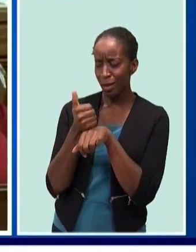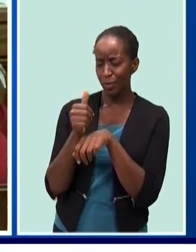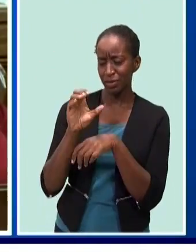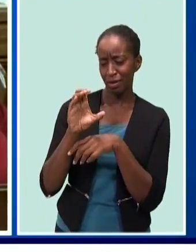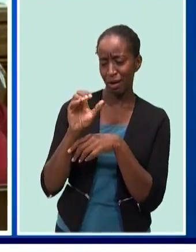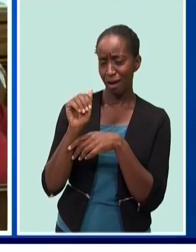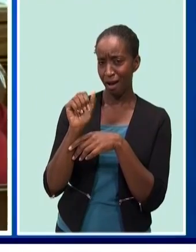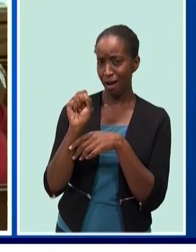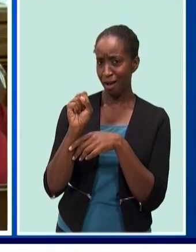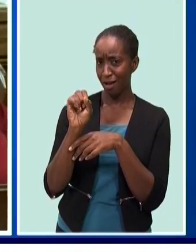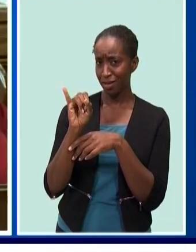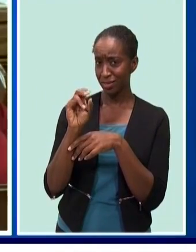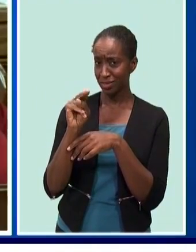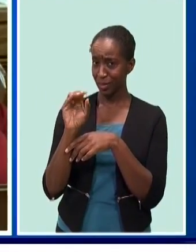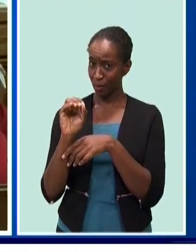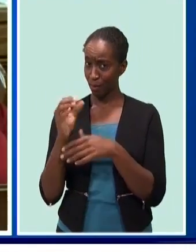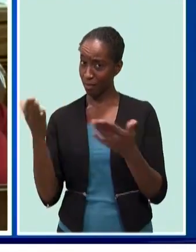its name.